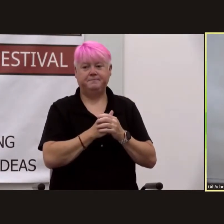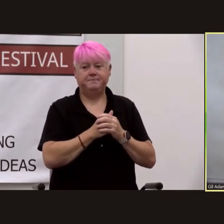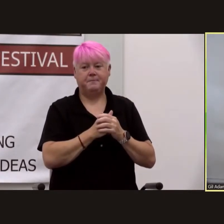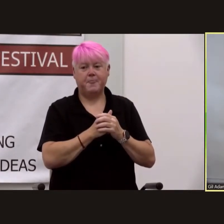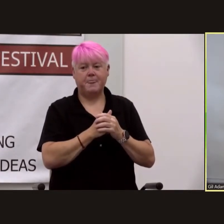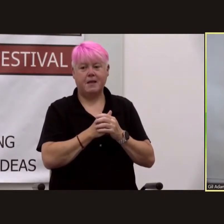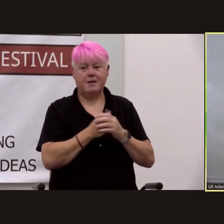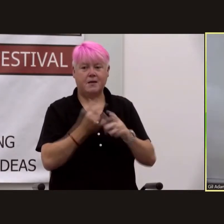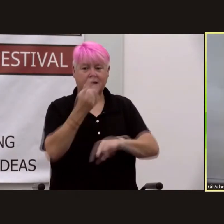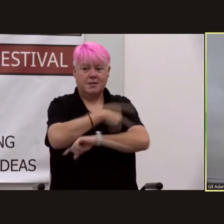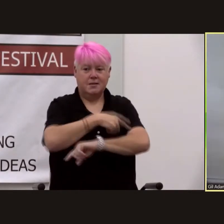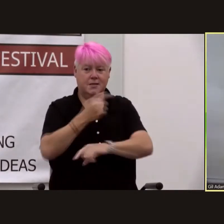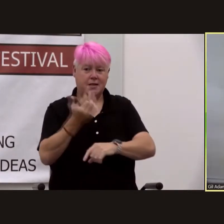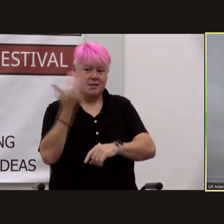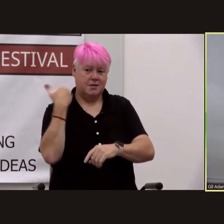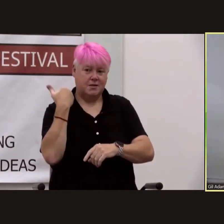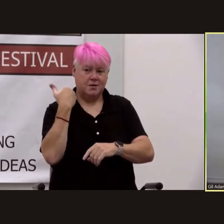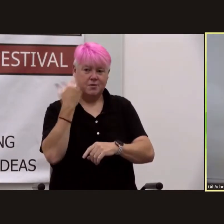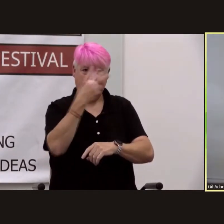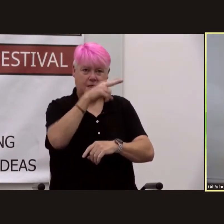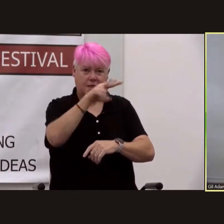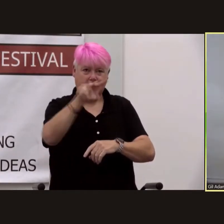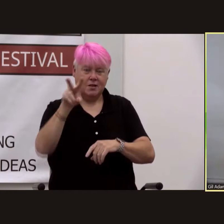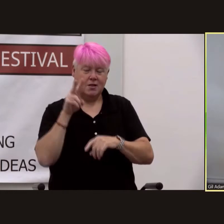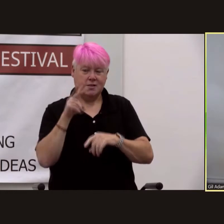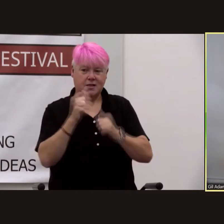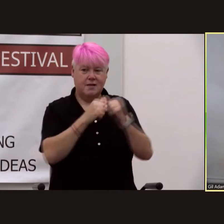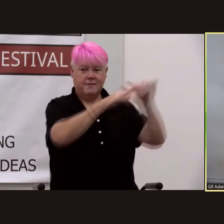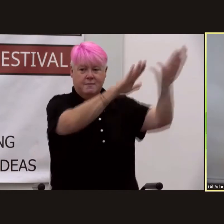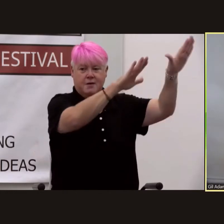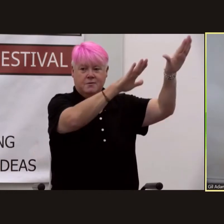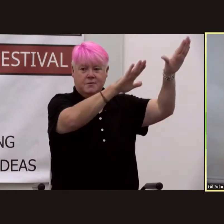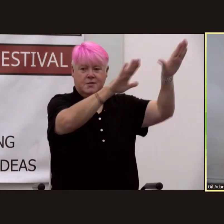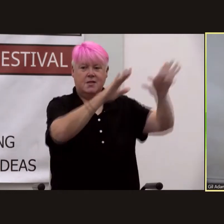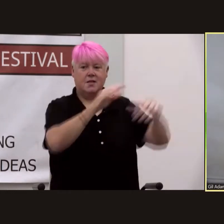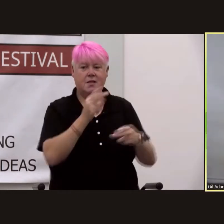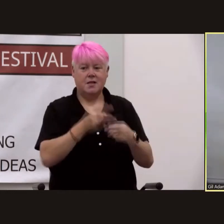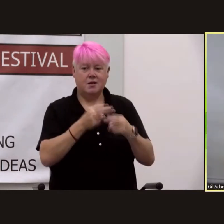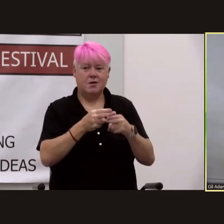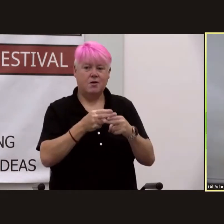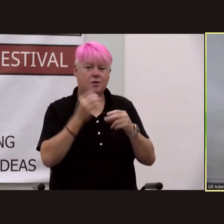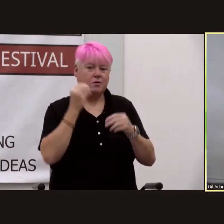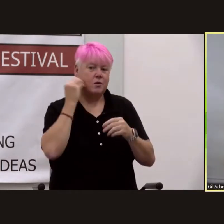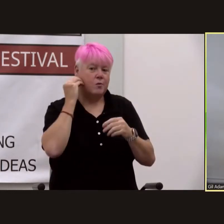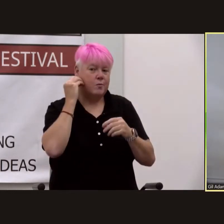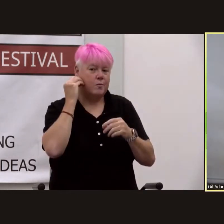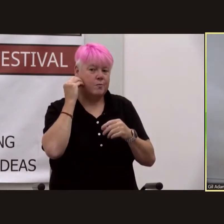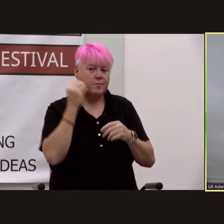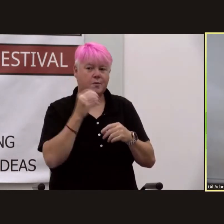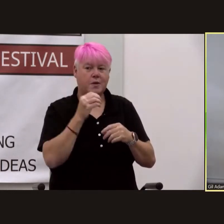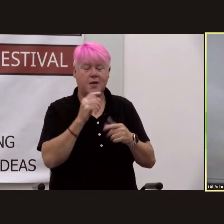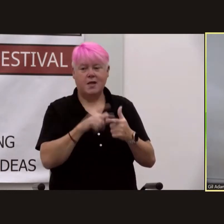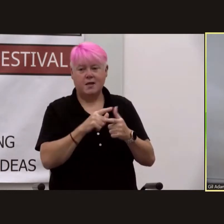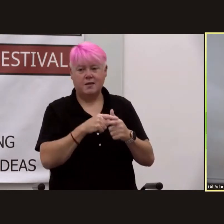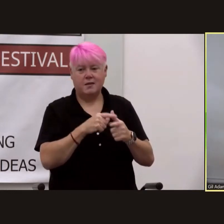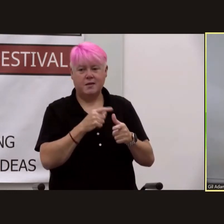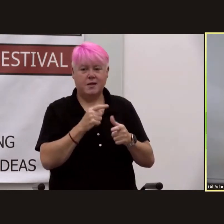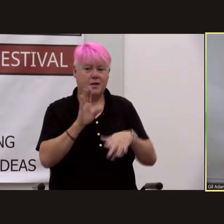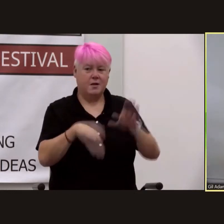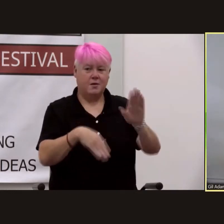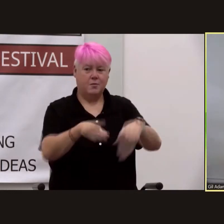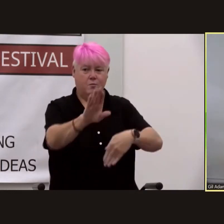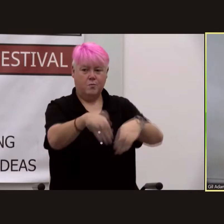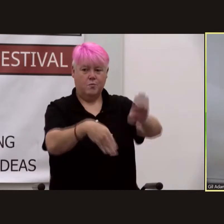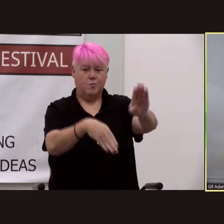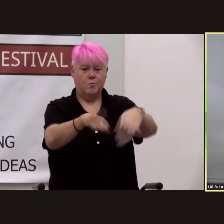Days ago, he had lost sight of the ranges he called home. And now he paced alongside peaks he remembered only dimly from